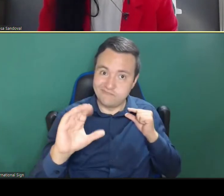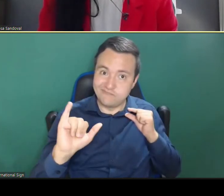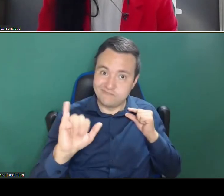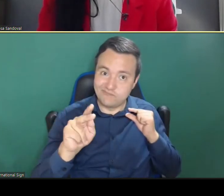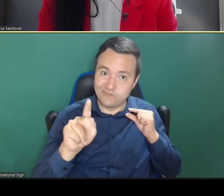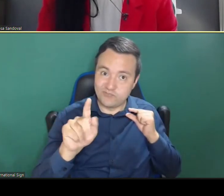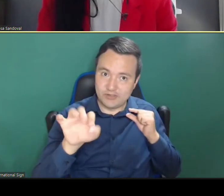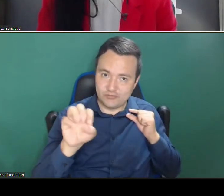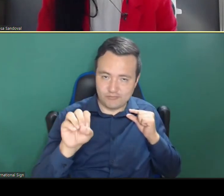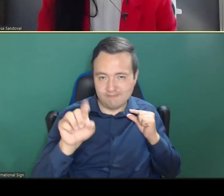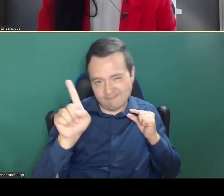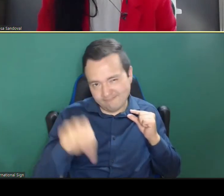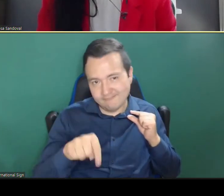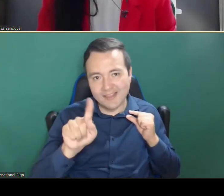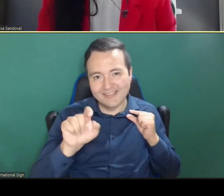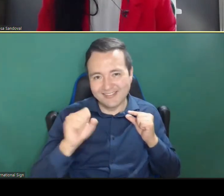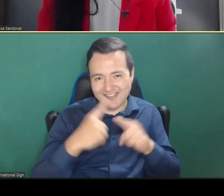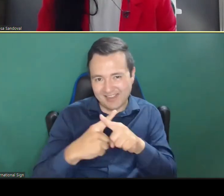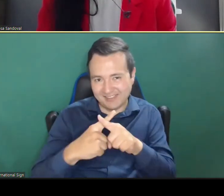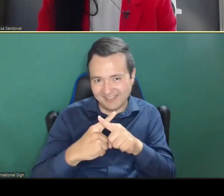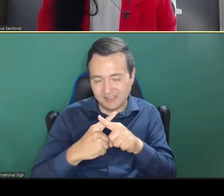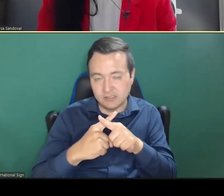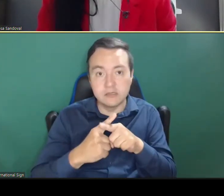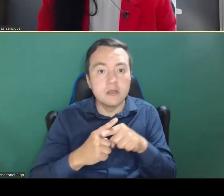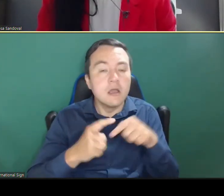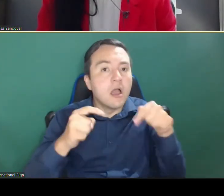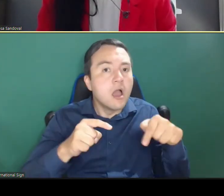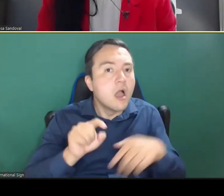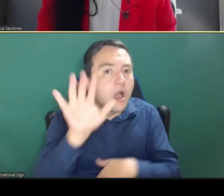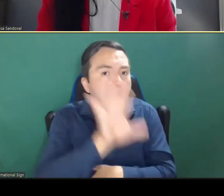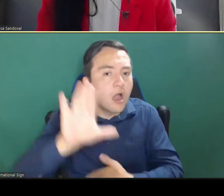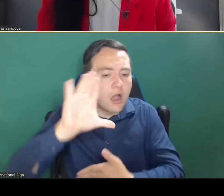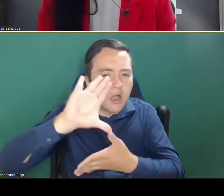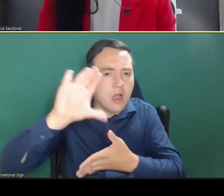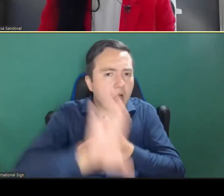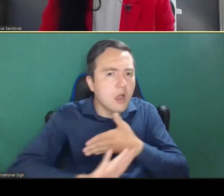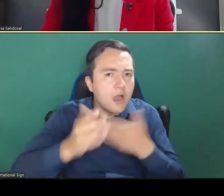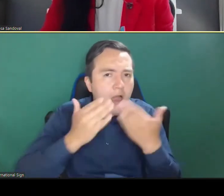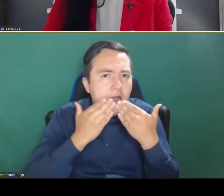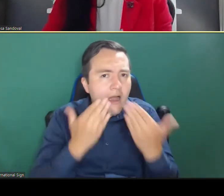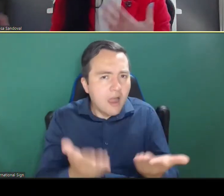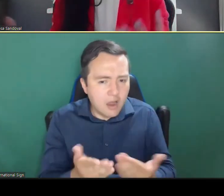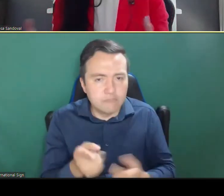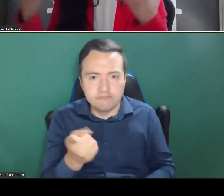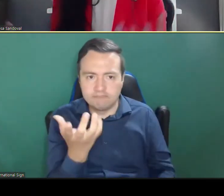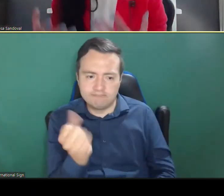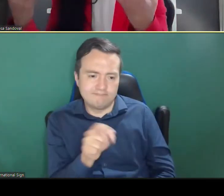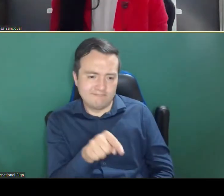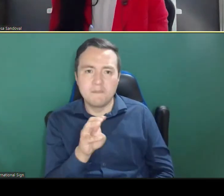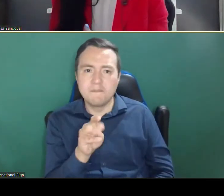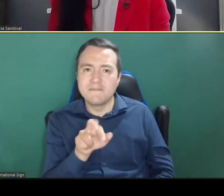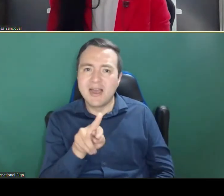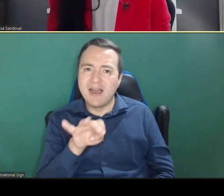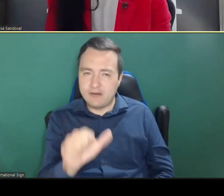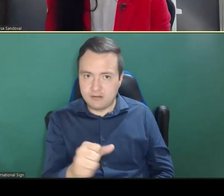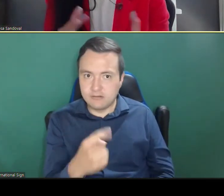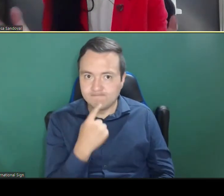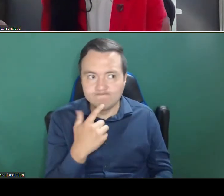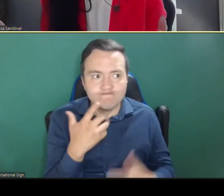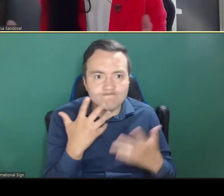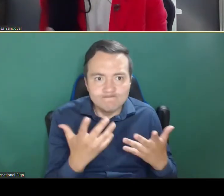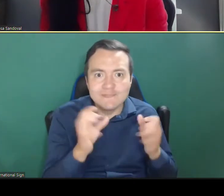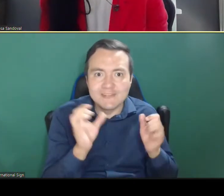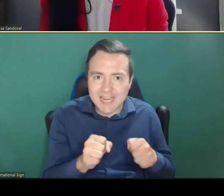this as something that is pending in the region. And perhaps it's one of the things that we could say in response to Maria